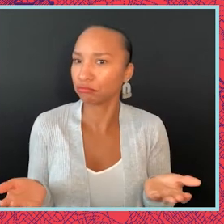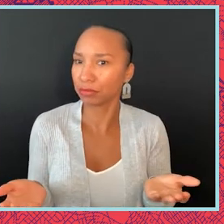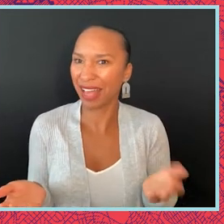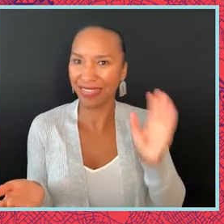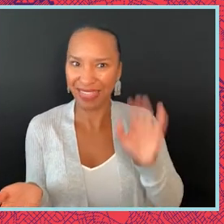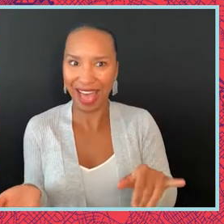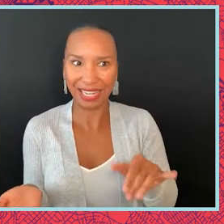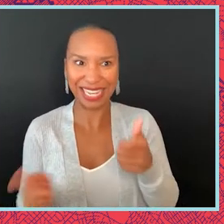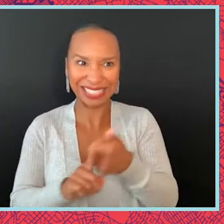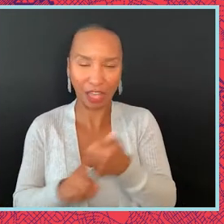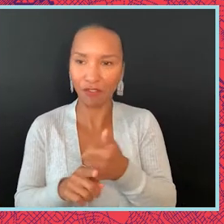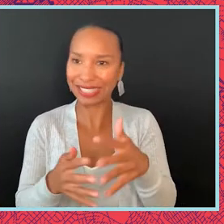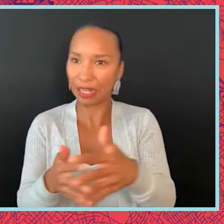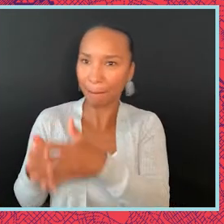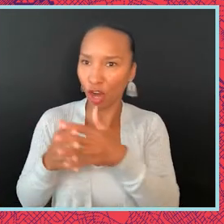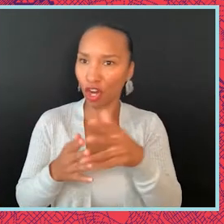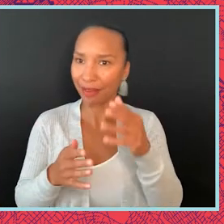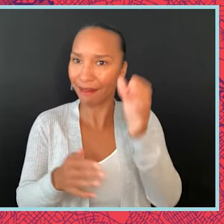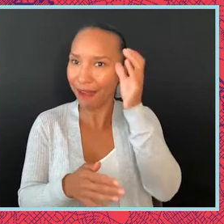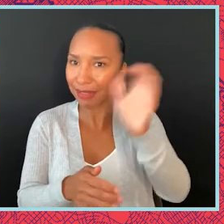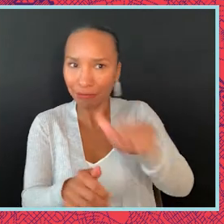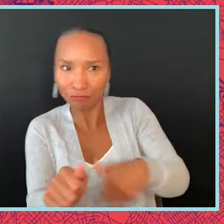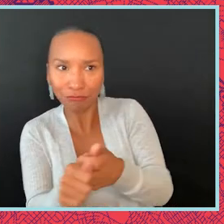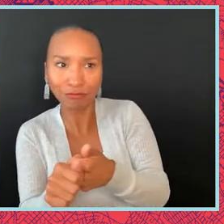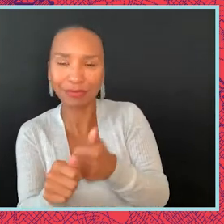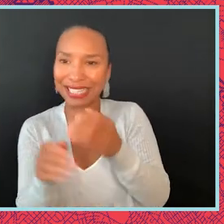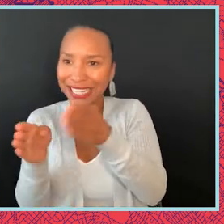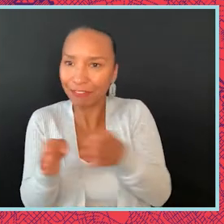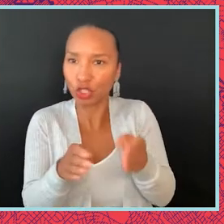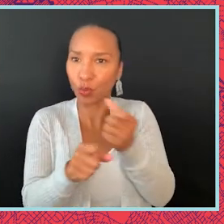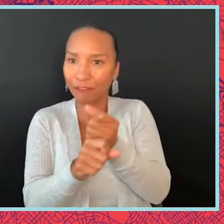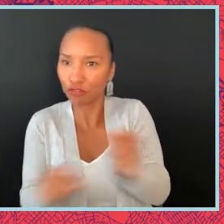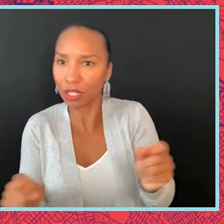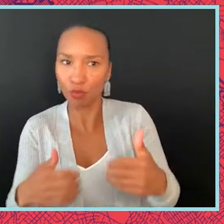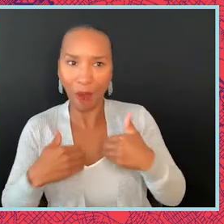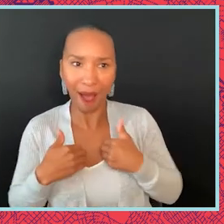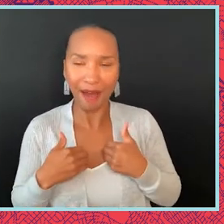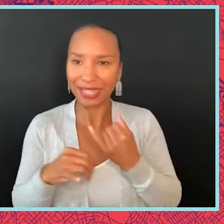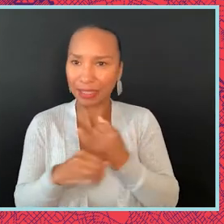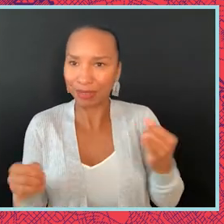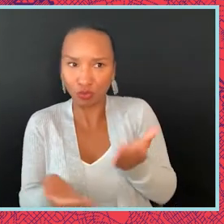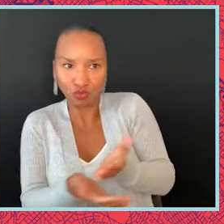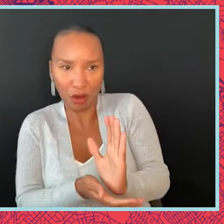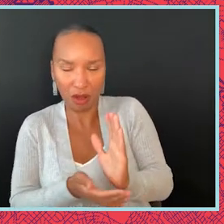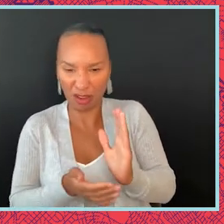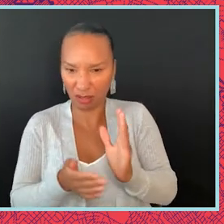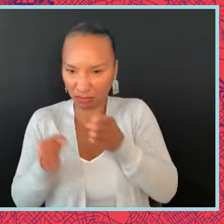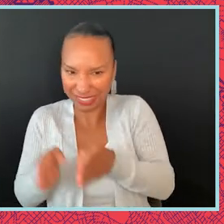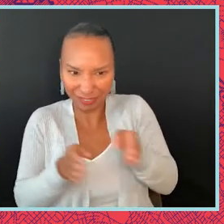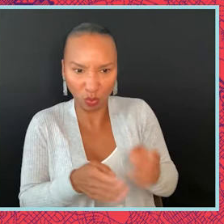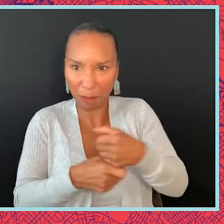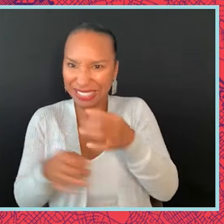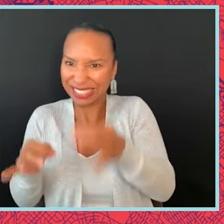is ultimately an American ideal of individual freedoms to have the autonomy to make decisions